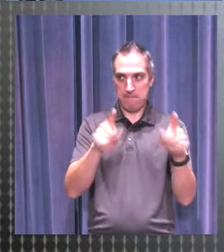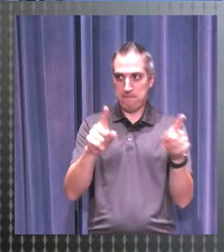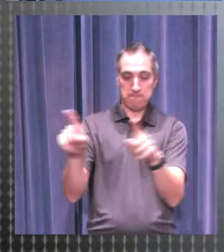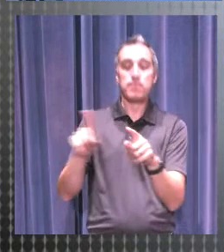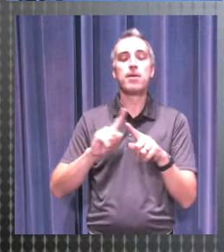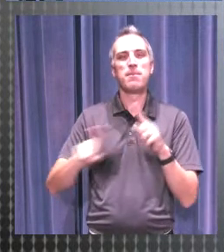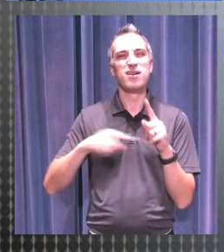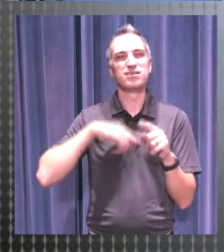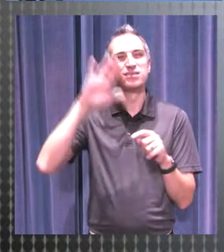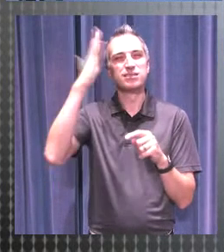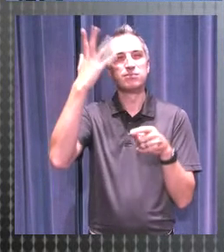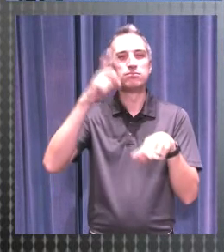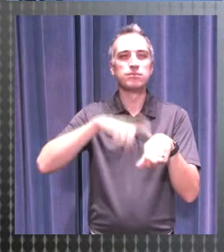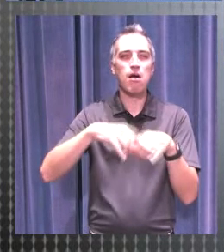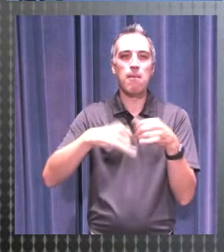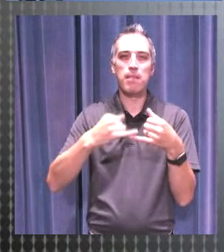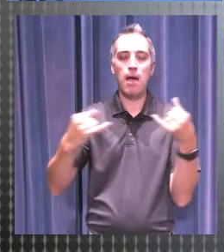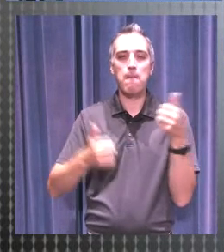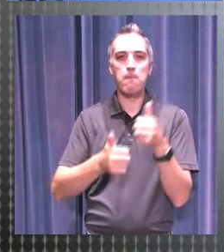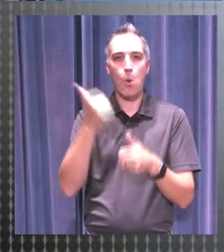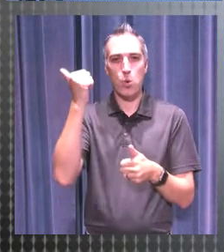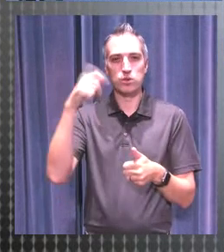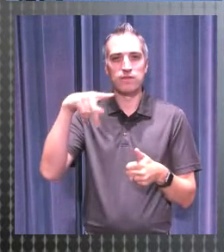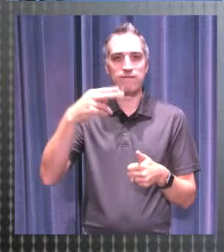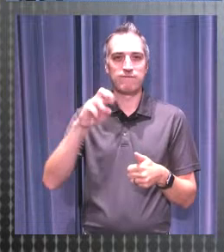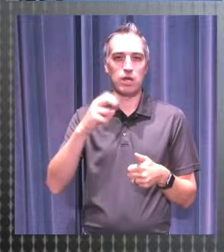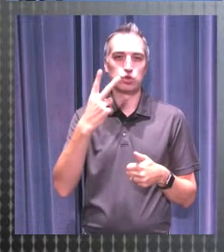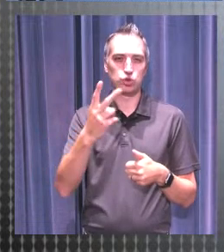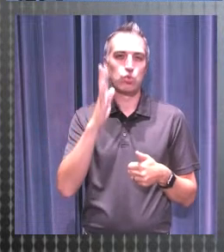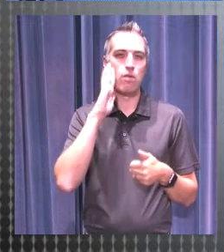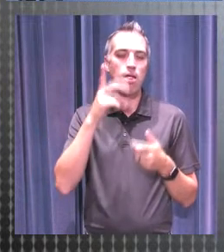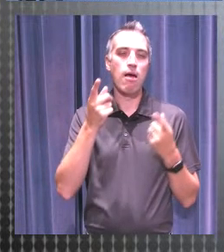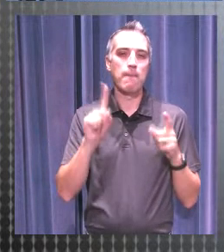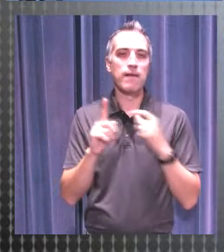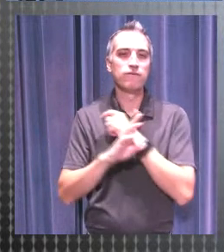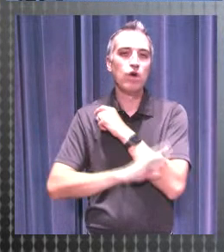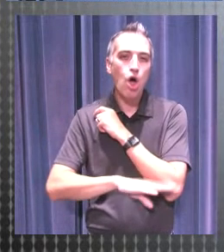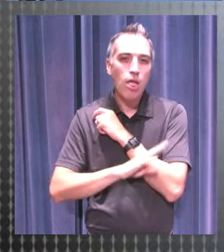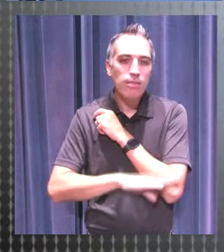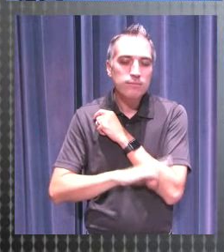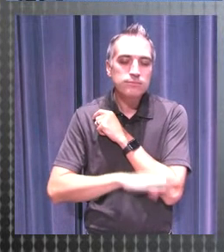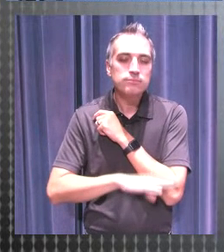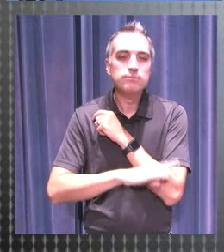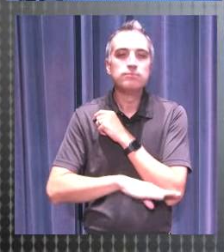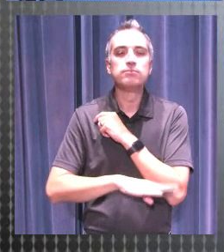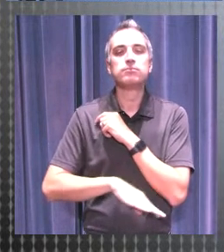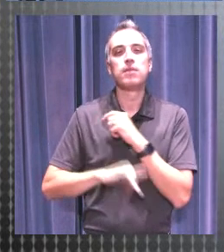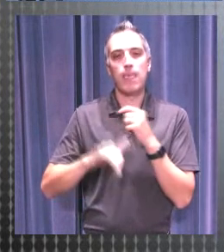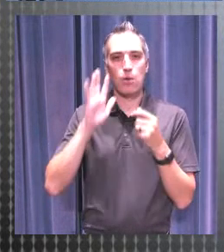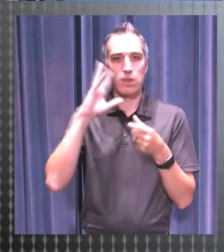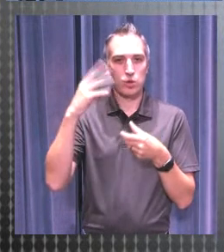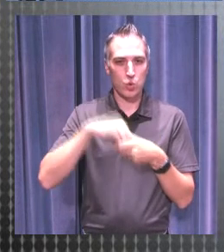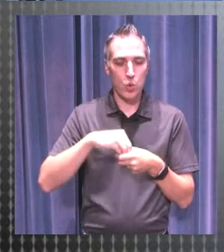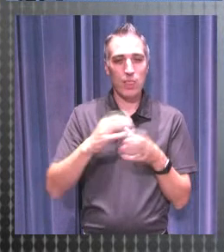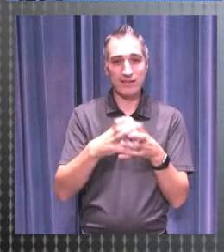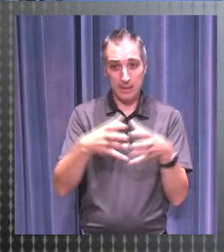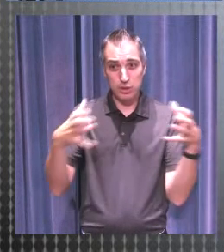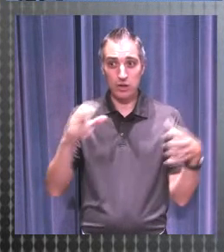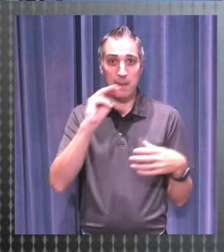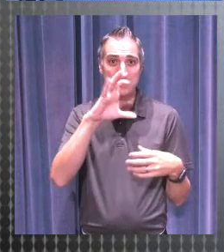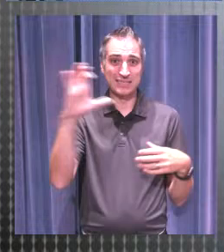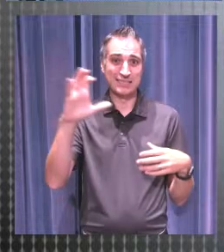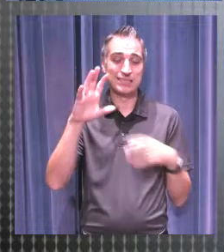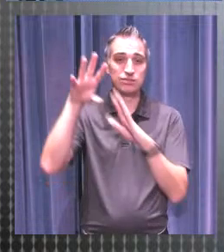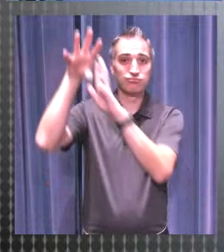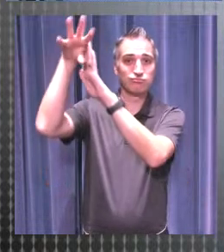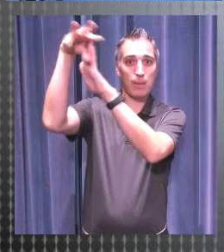the timelines, we'll be starting most of phase two in fall. And then that will consist of expansion of the MCC security cameras.